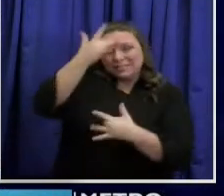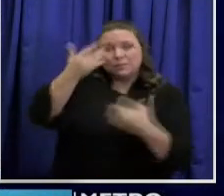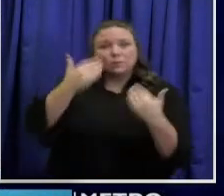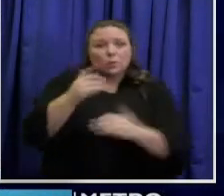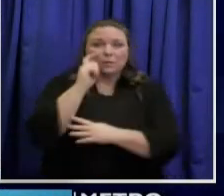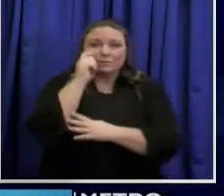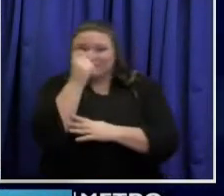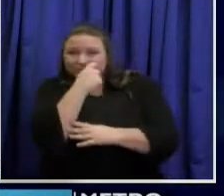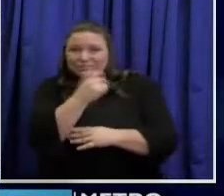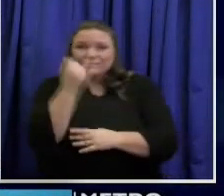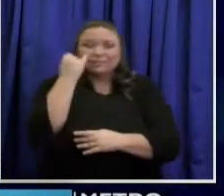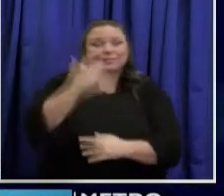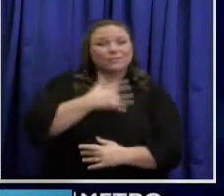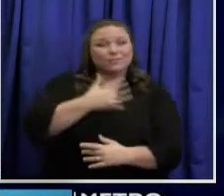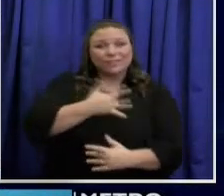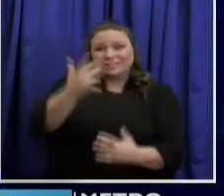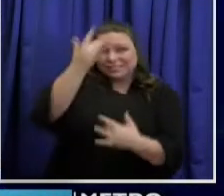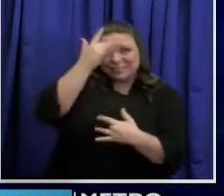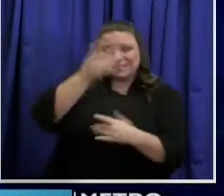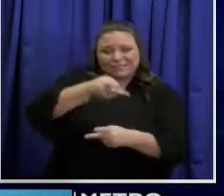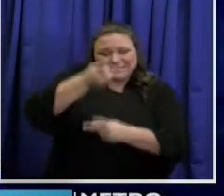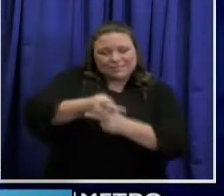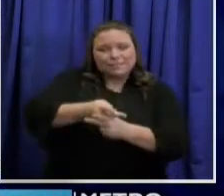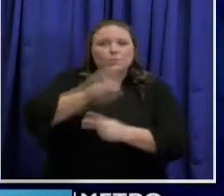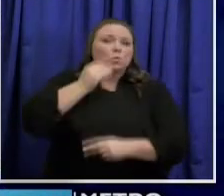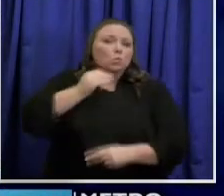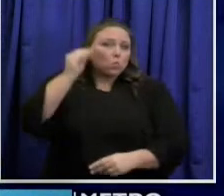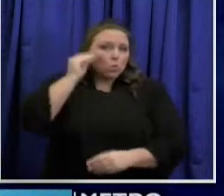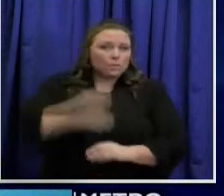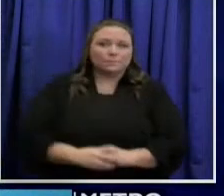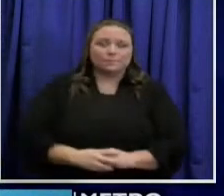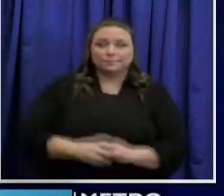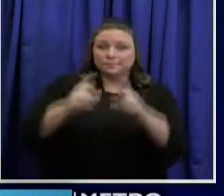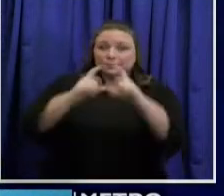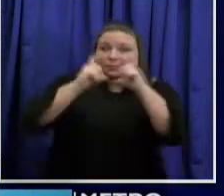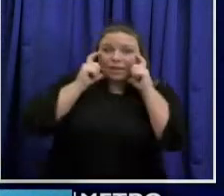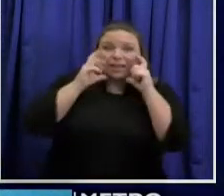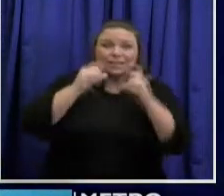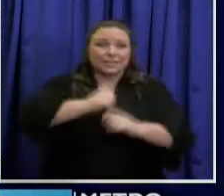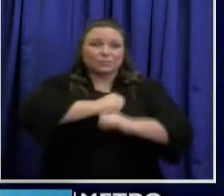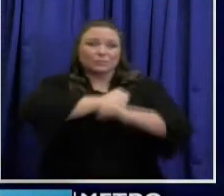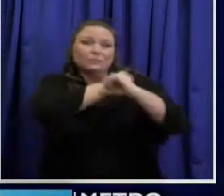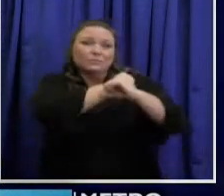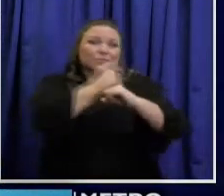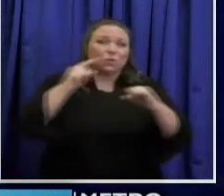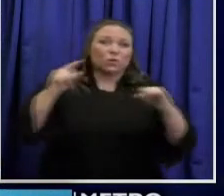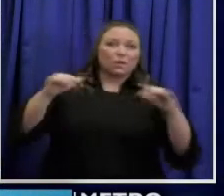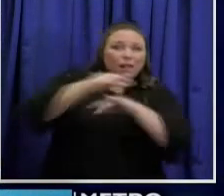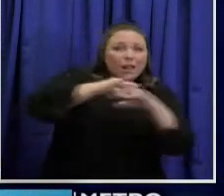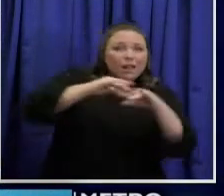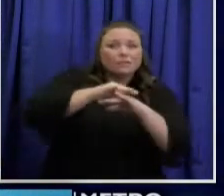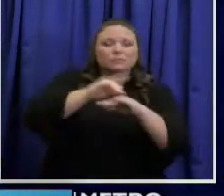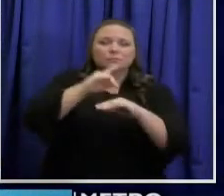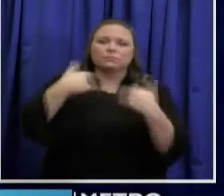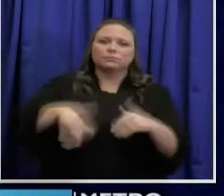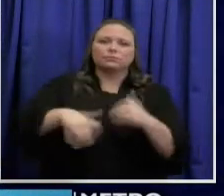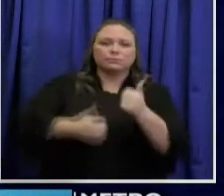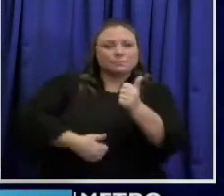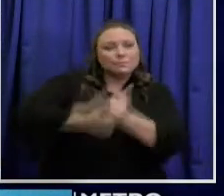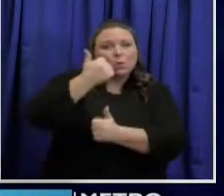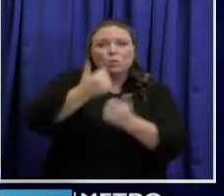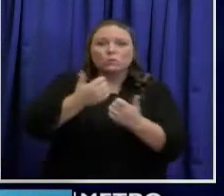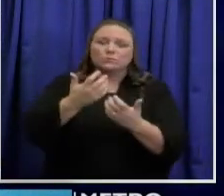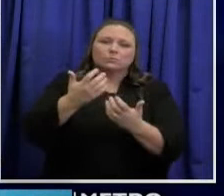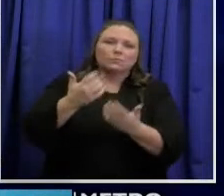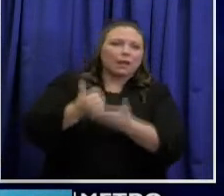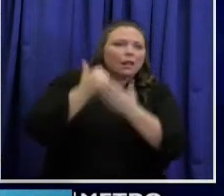feeling sick, isolate at home. Masks and restrictions on clustering are the best tools we have until